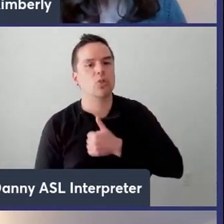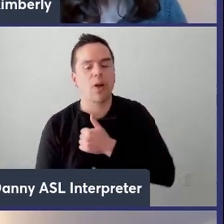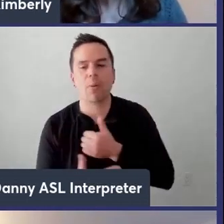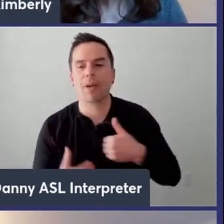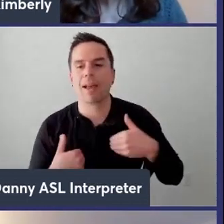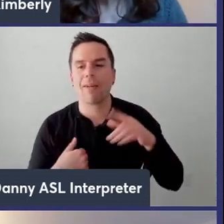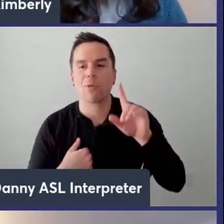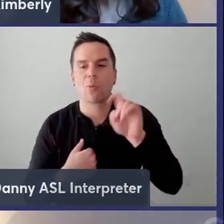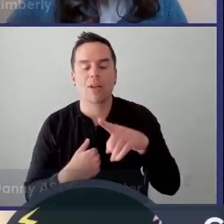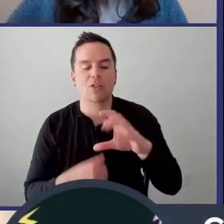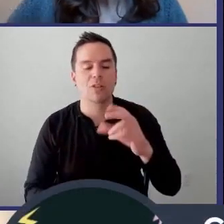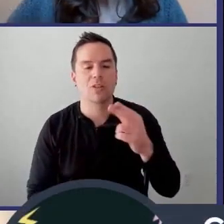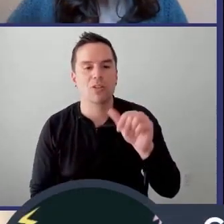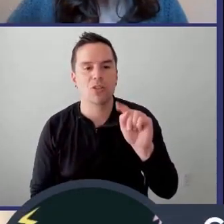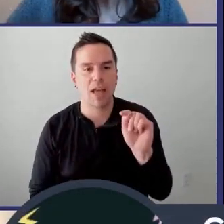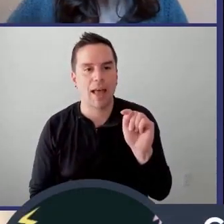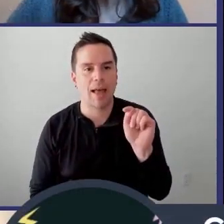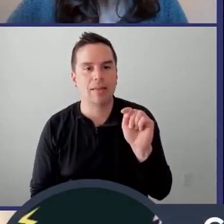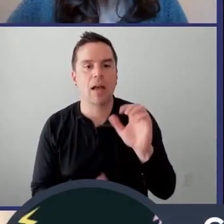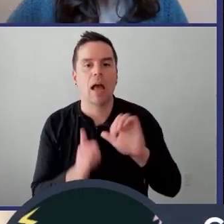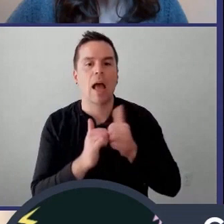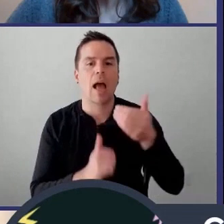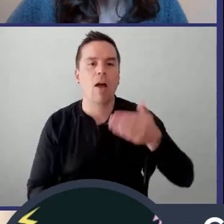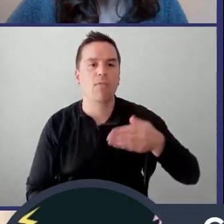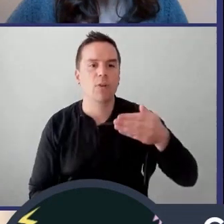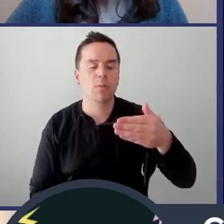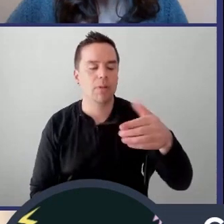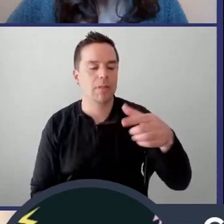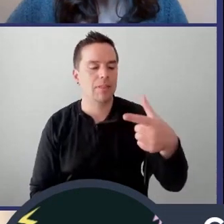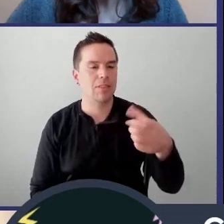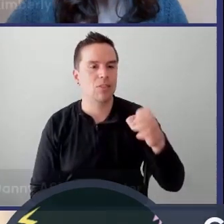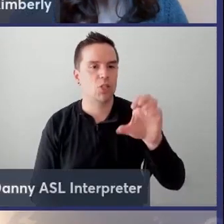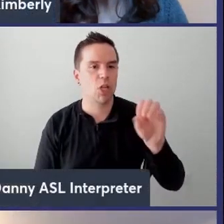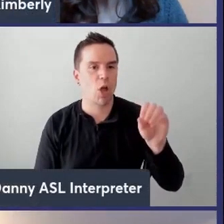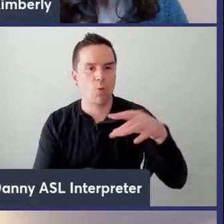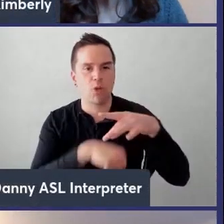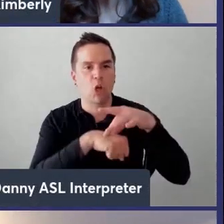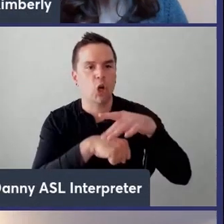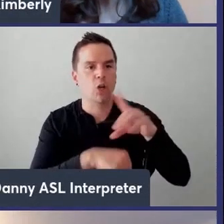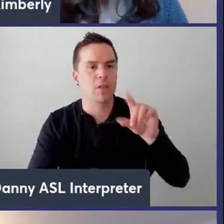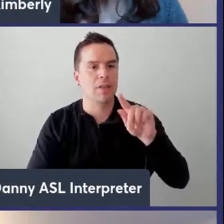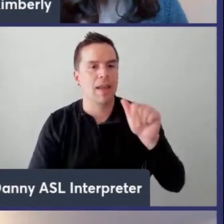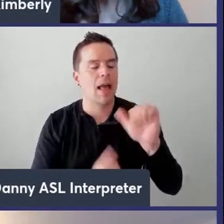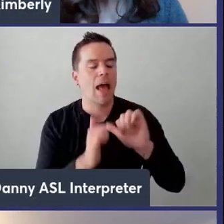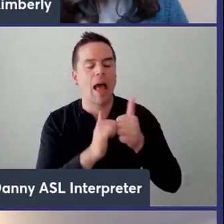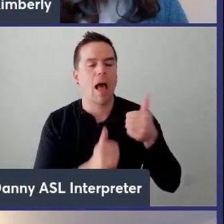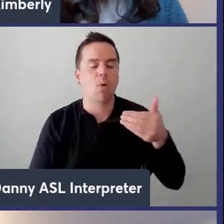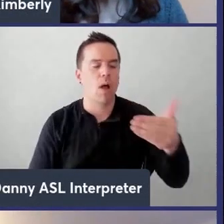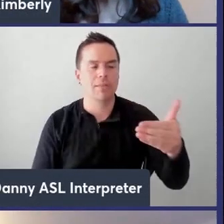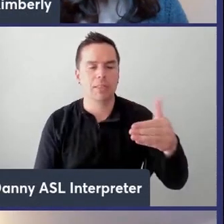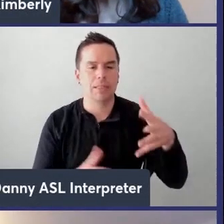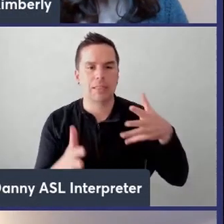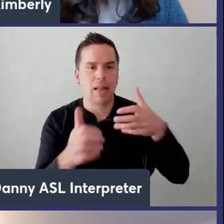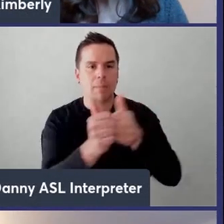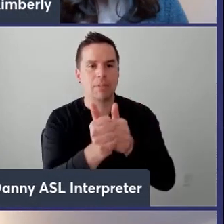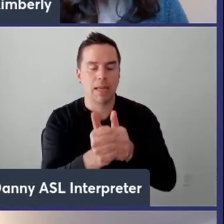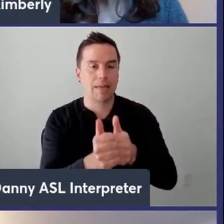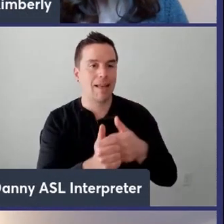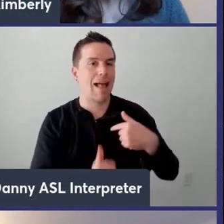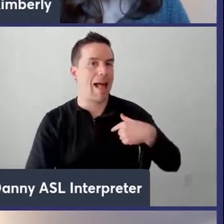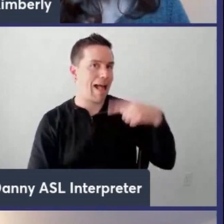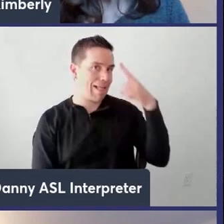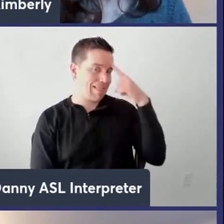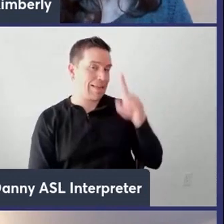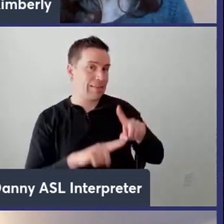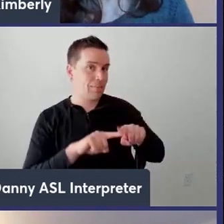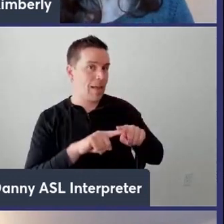from chat about how frequently does the geospatial data update, and I imagine that is dependent upon the source of data that